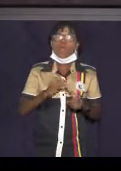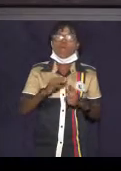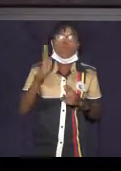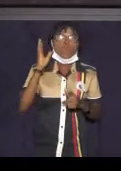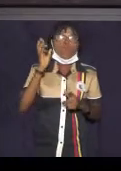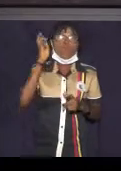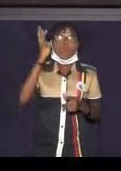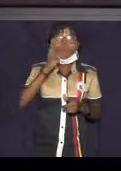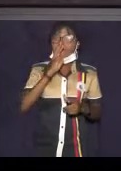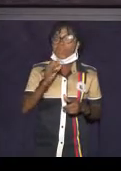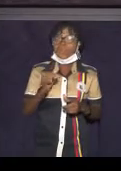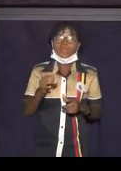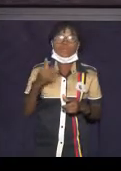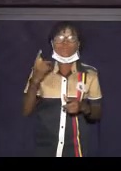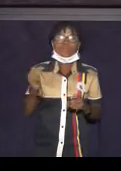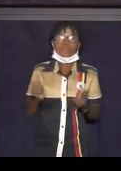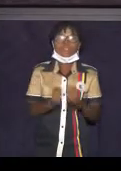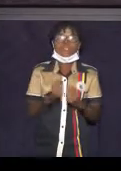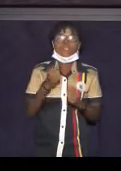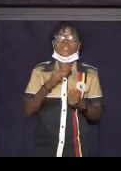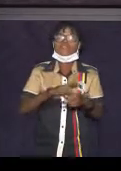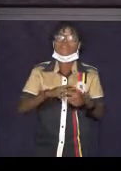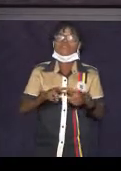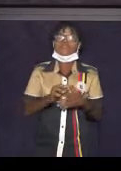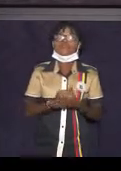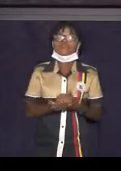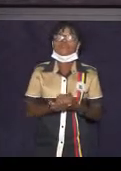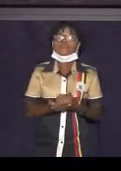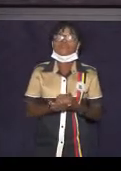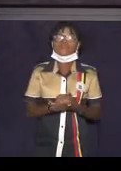be with the verb.